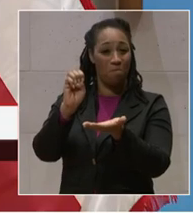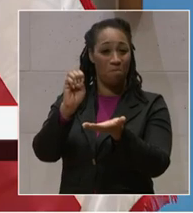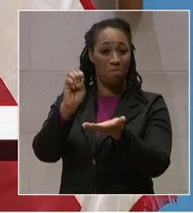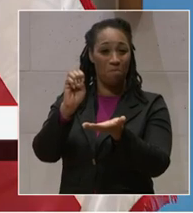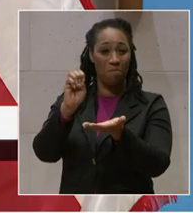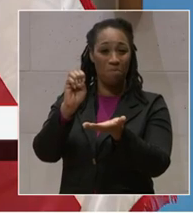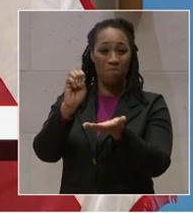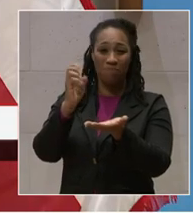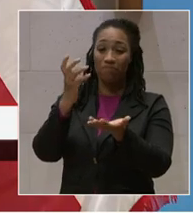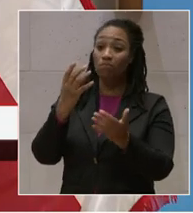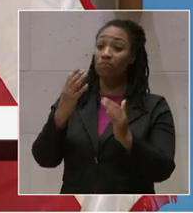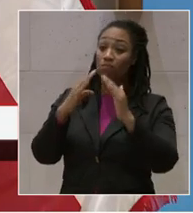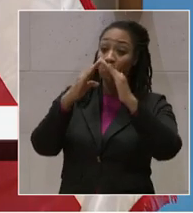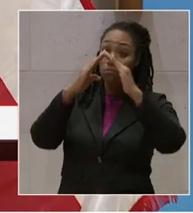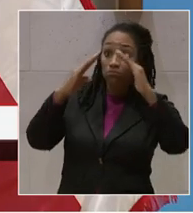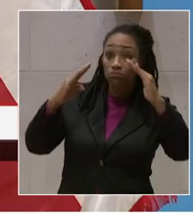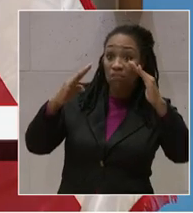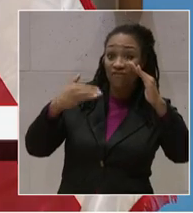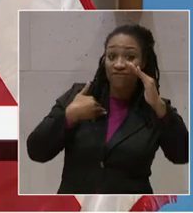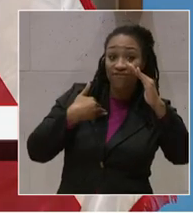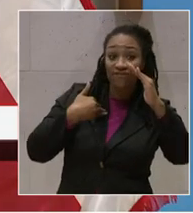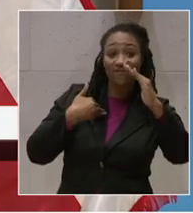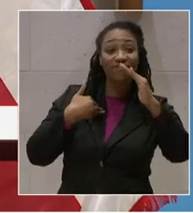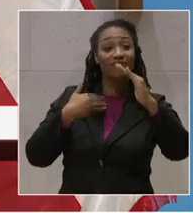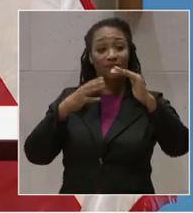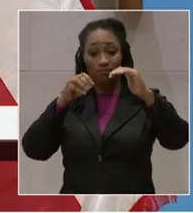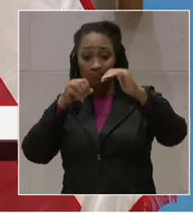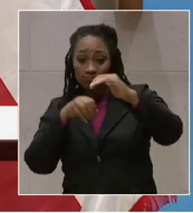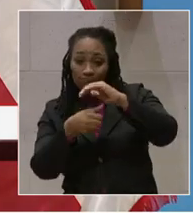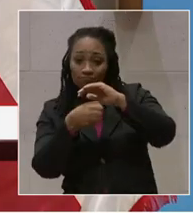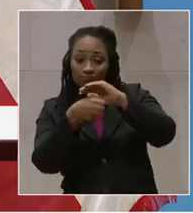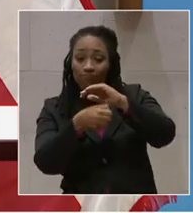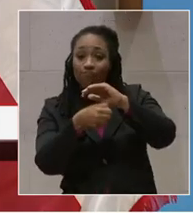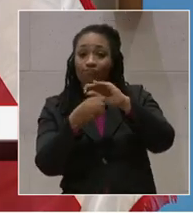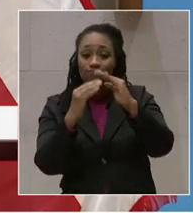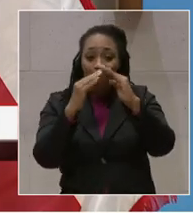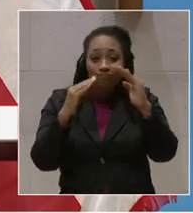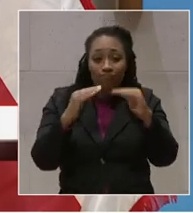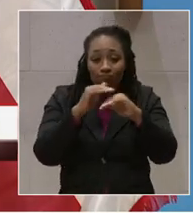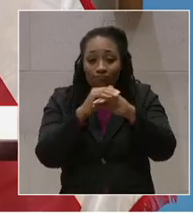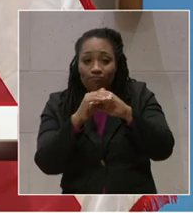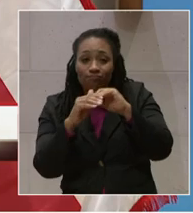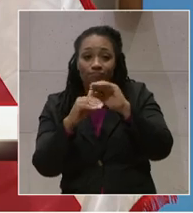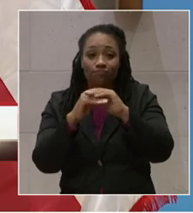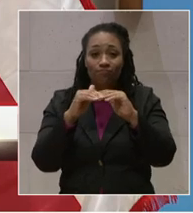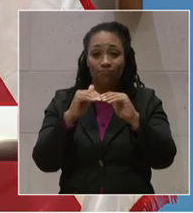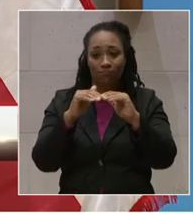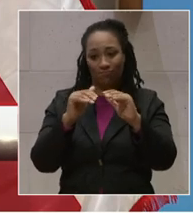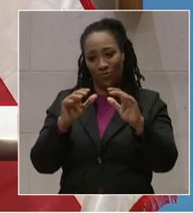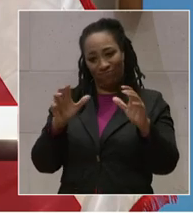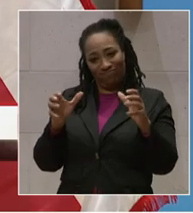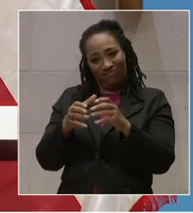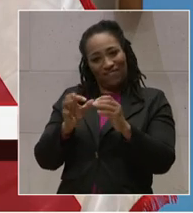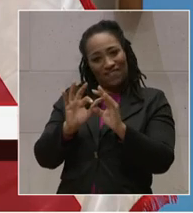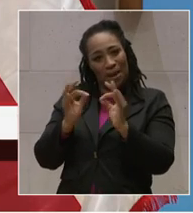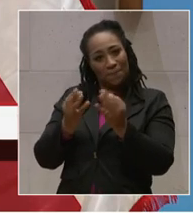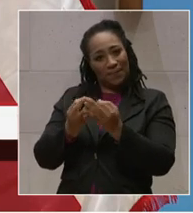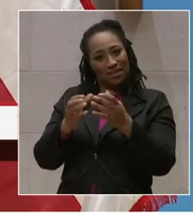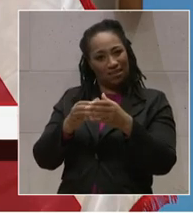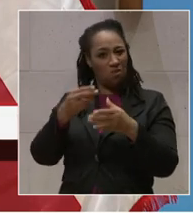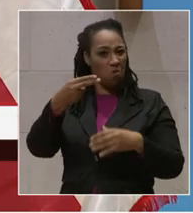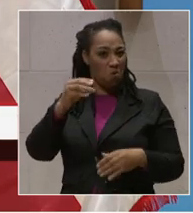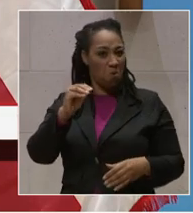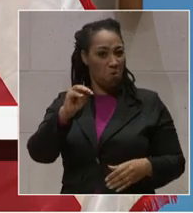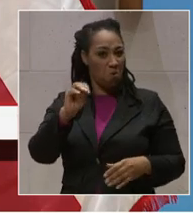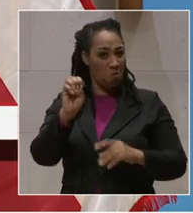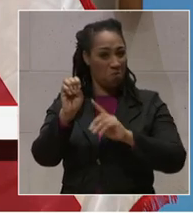and that they can raise their family. And as the title of this convening, the moment is now. We